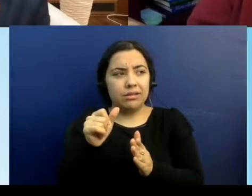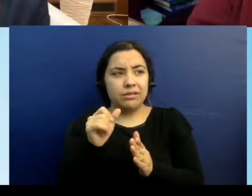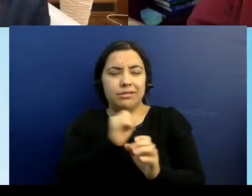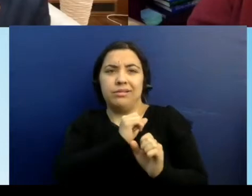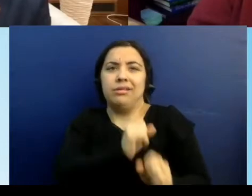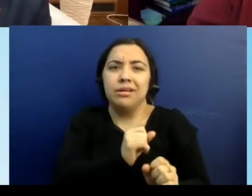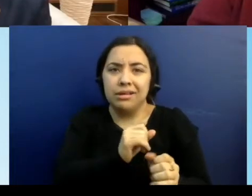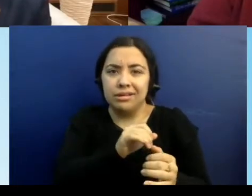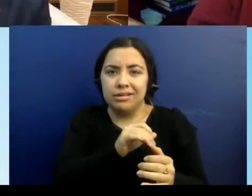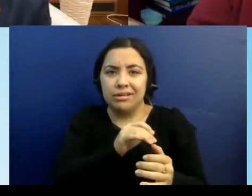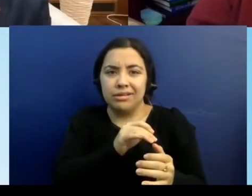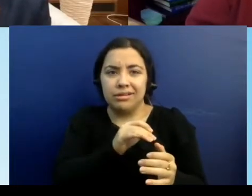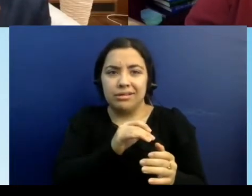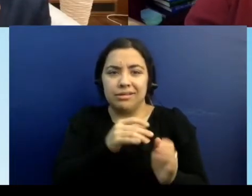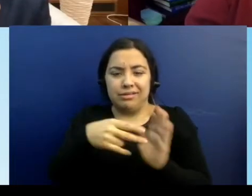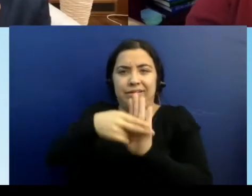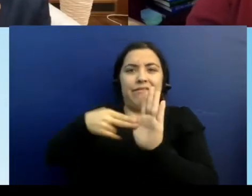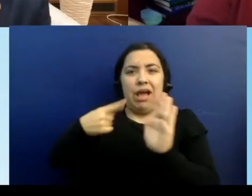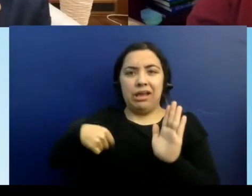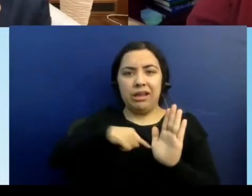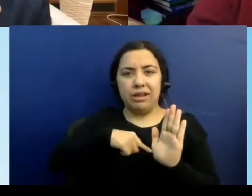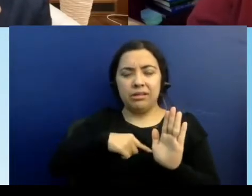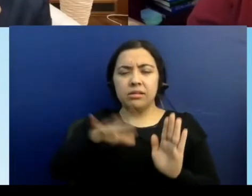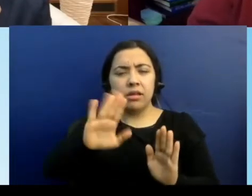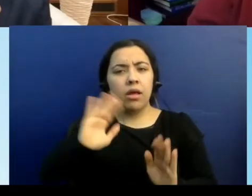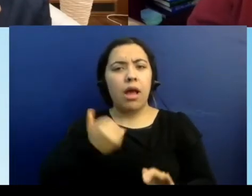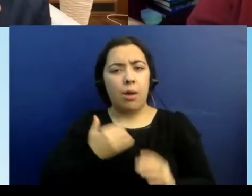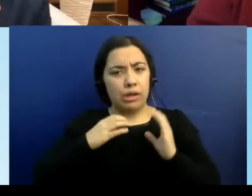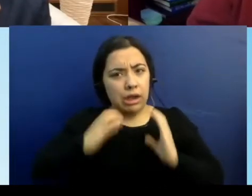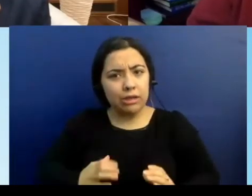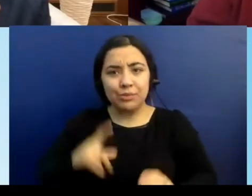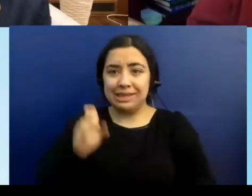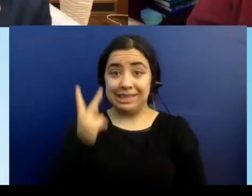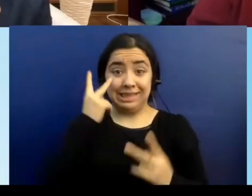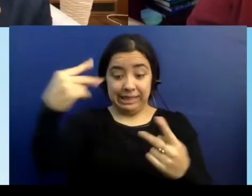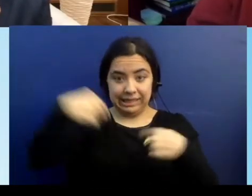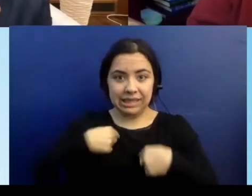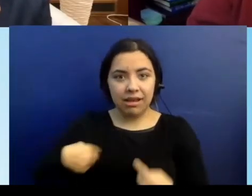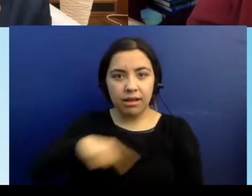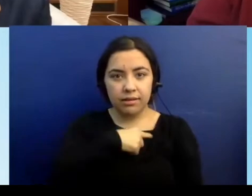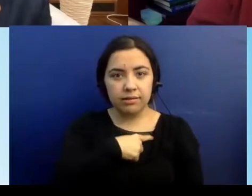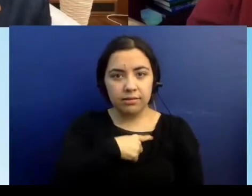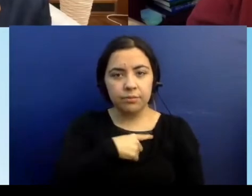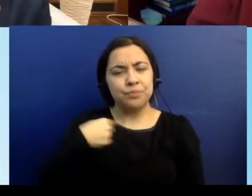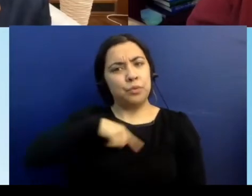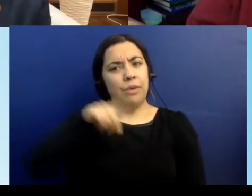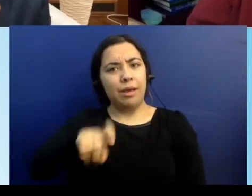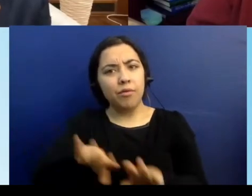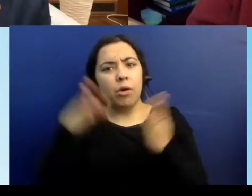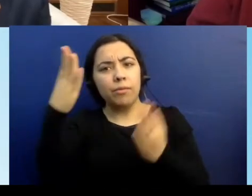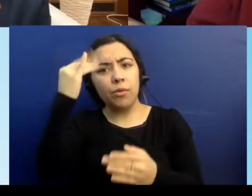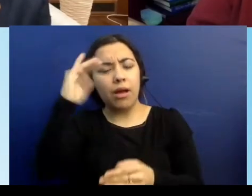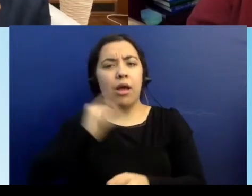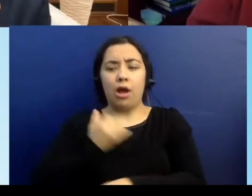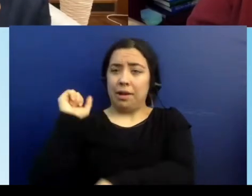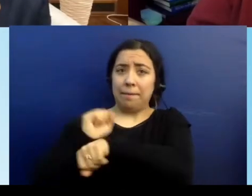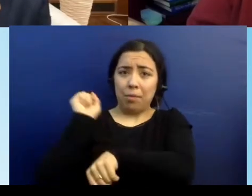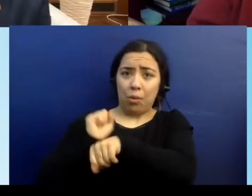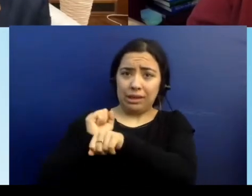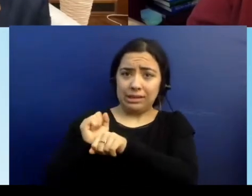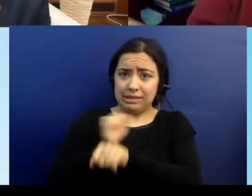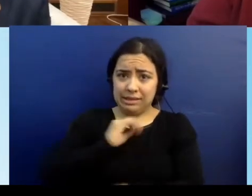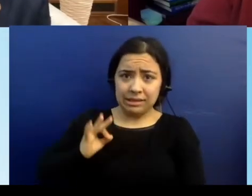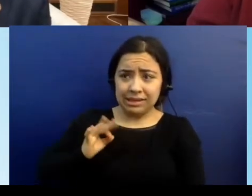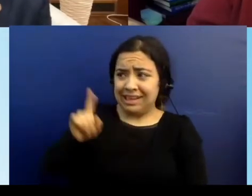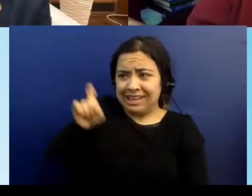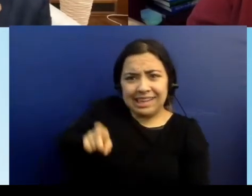our customers need to see us. We have to because our employees need to work. And I